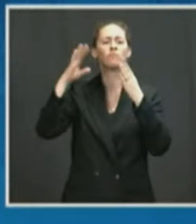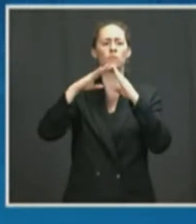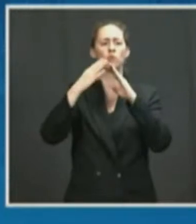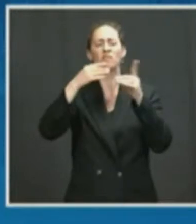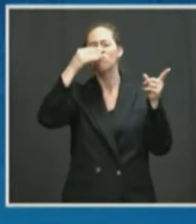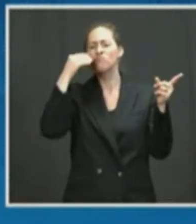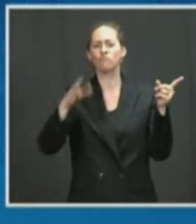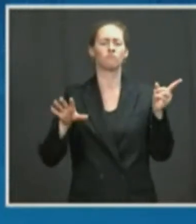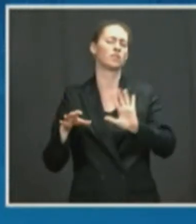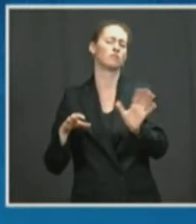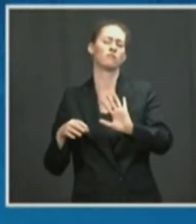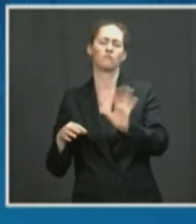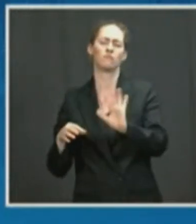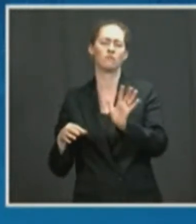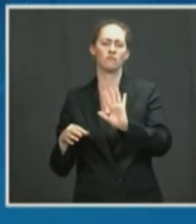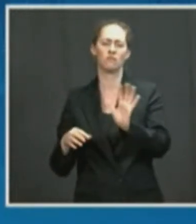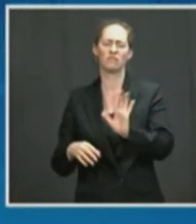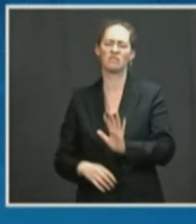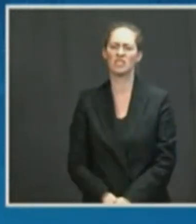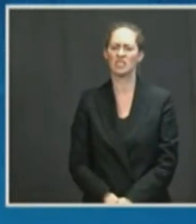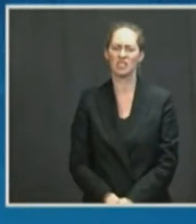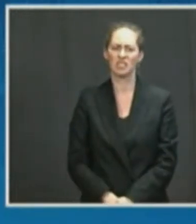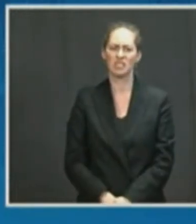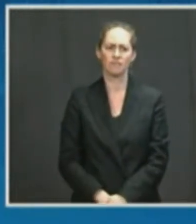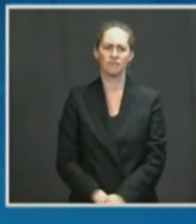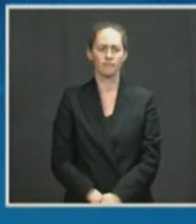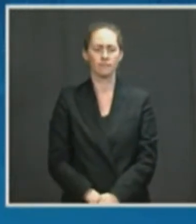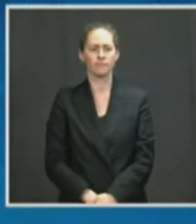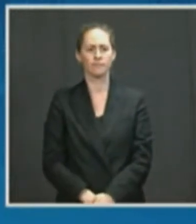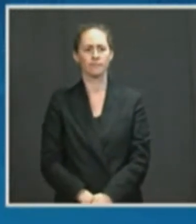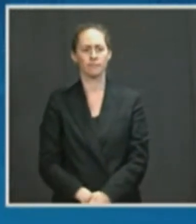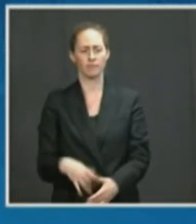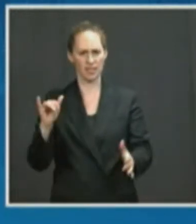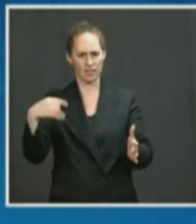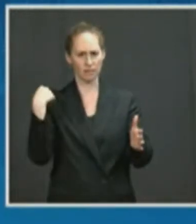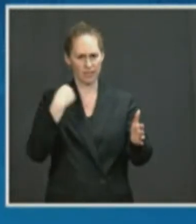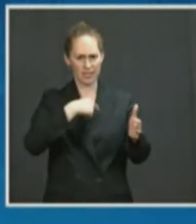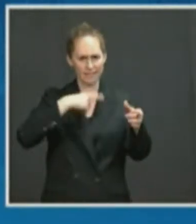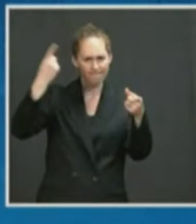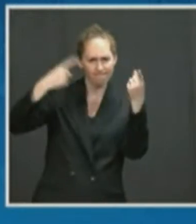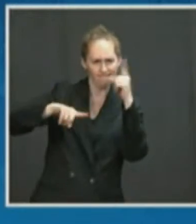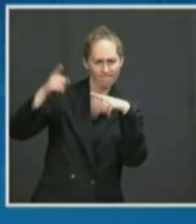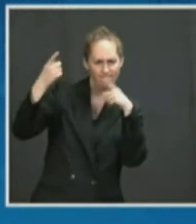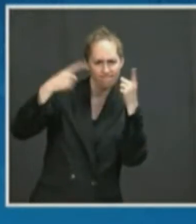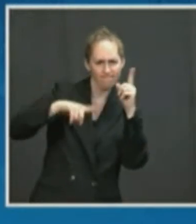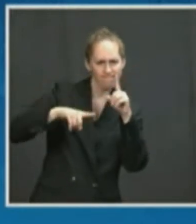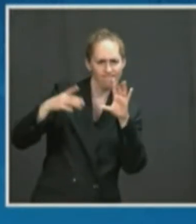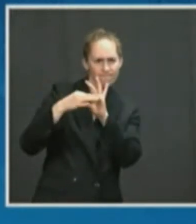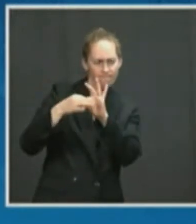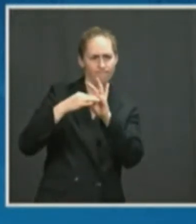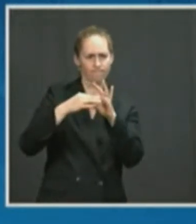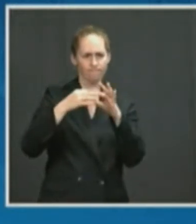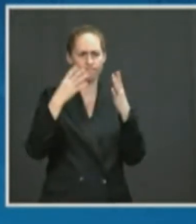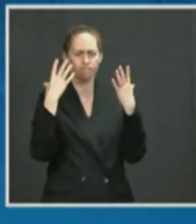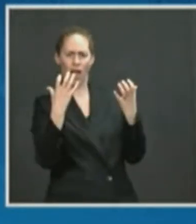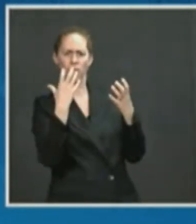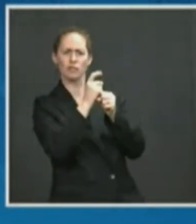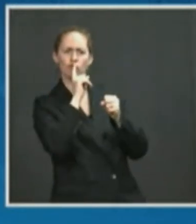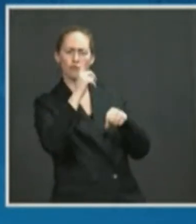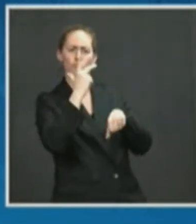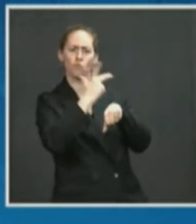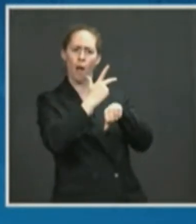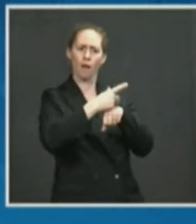And I want to emphasize that the goal of our work is to help Guatemalans find hope at